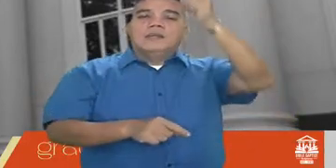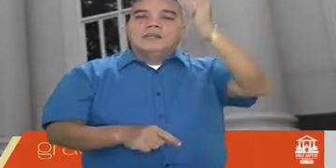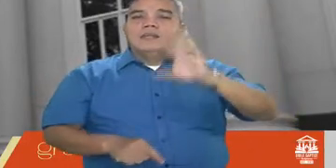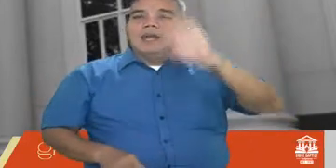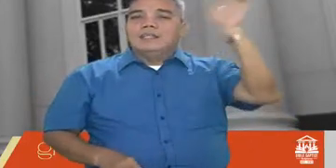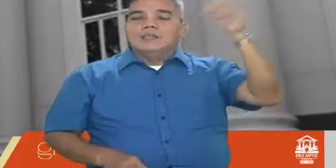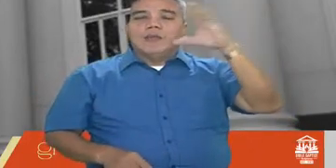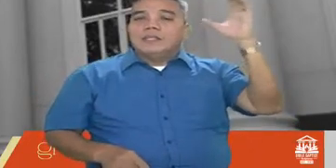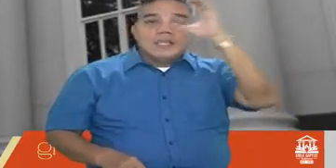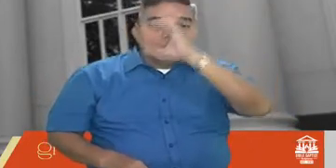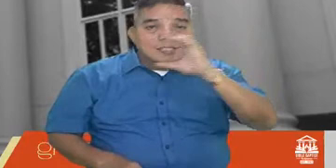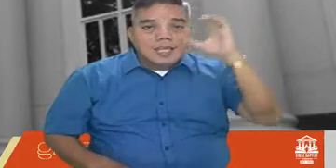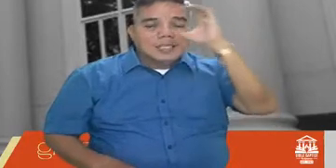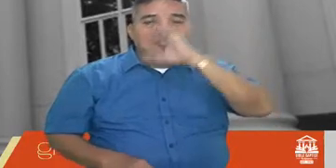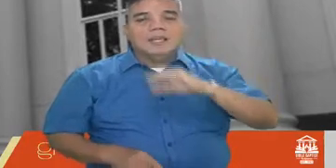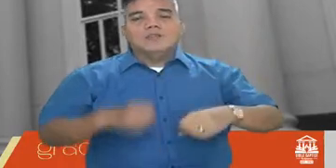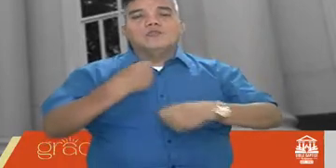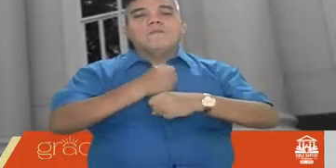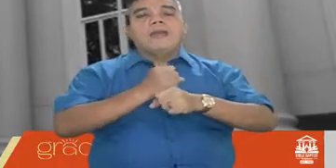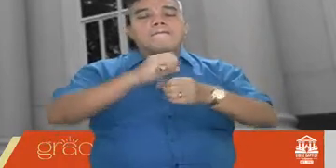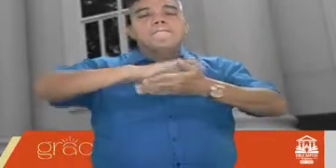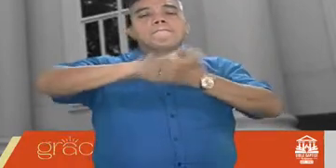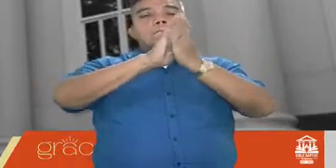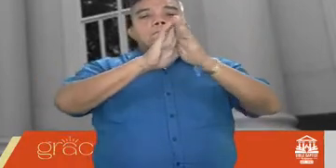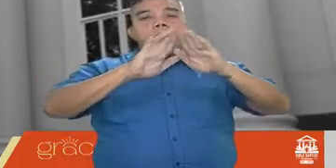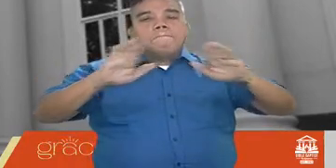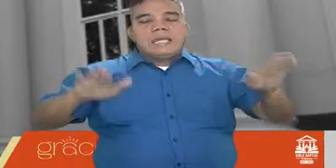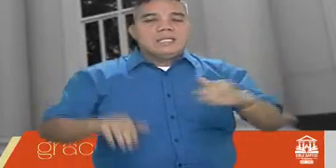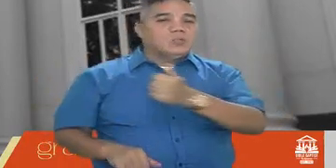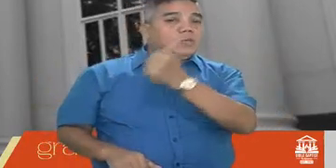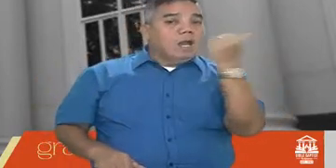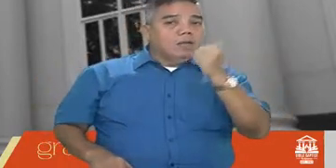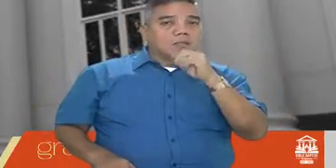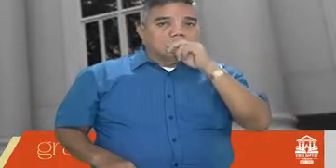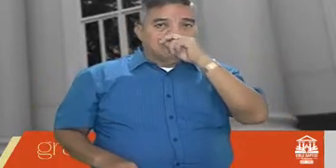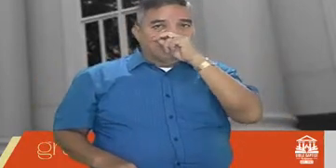God's grace seeks to make peace with others.